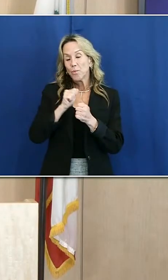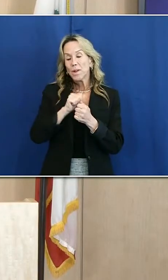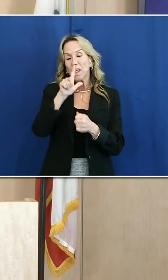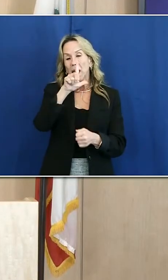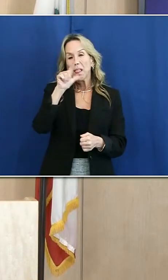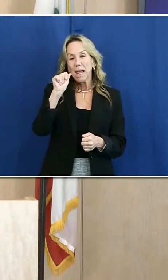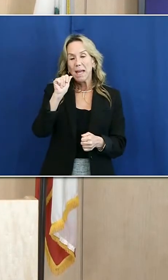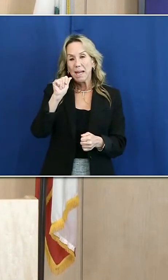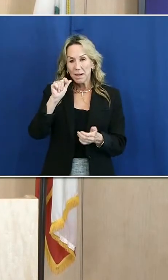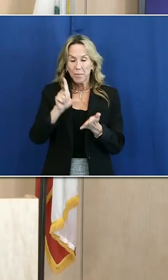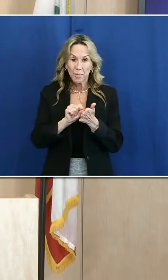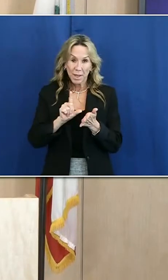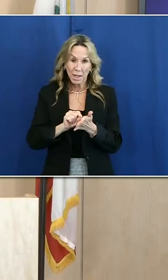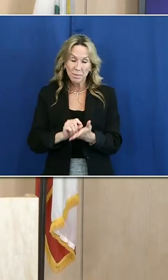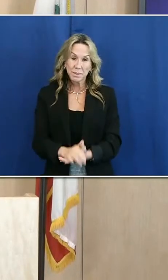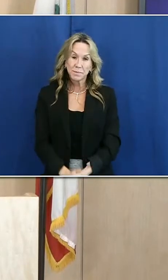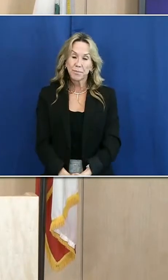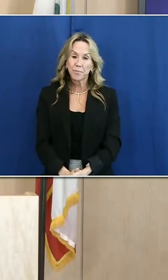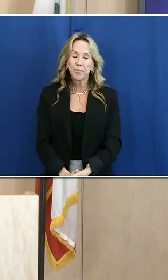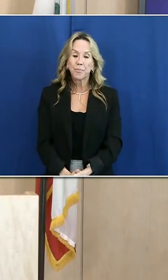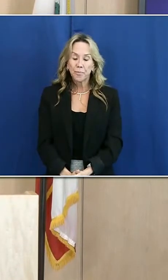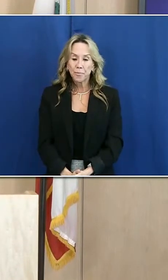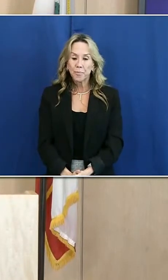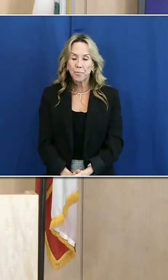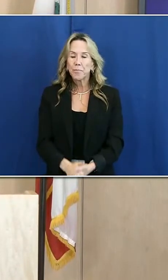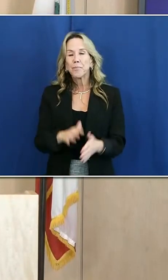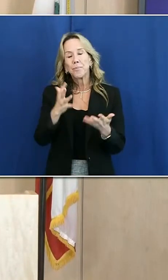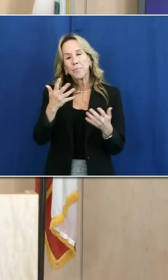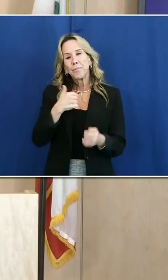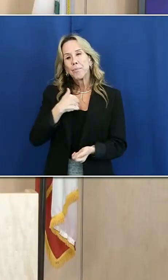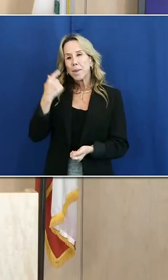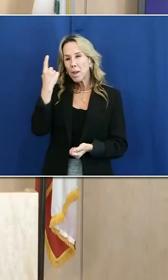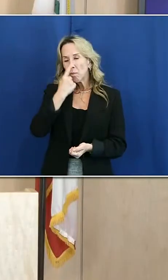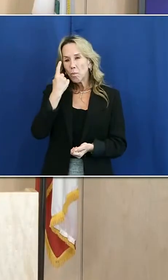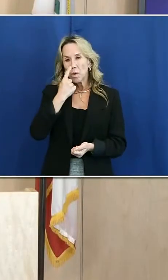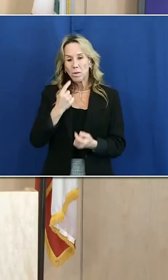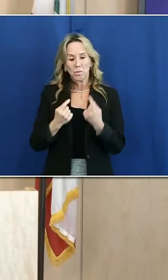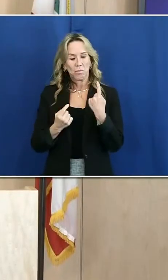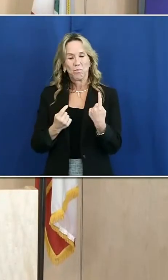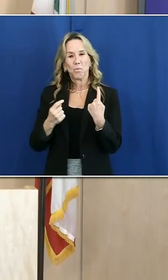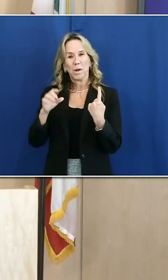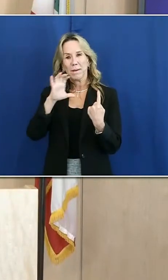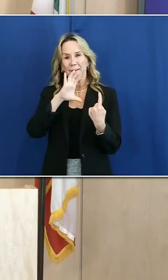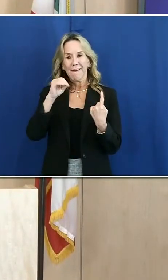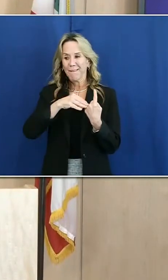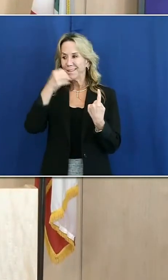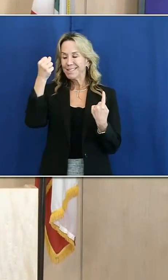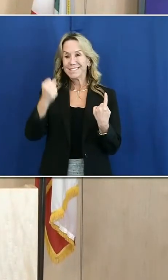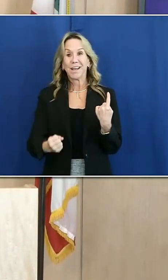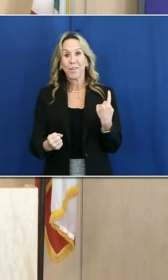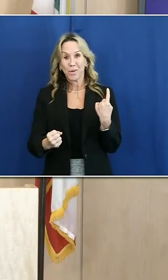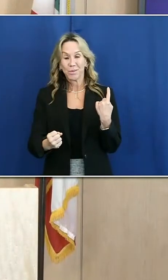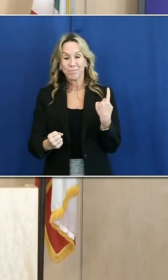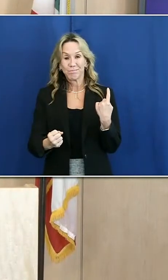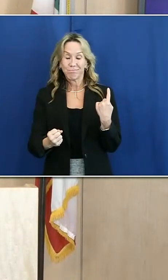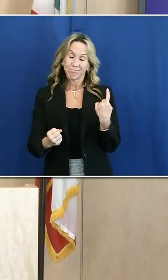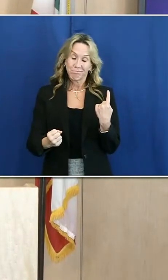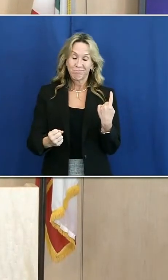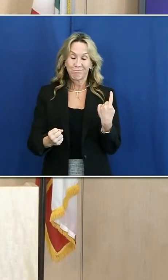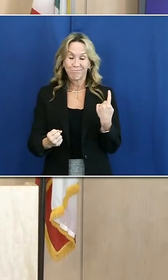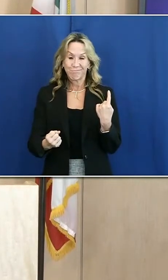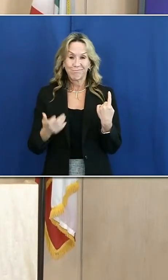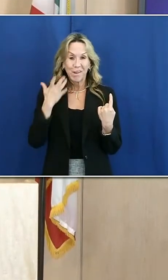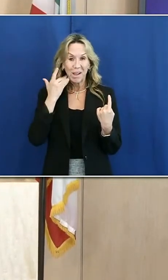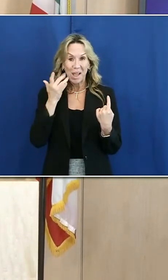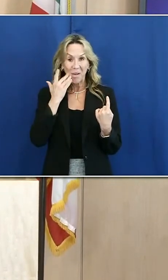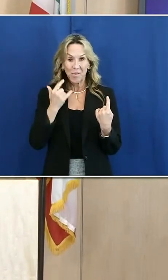Hi, thanks for taking my question. I'm just wondering, as the only county in Southern California that's on this Tier 2, do